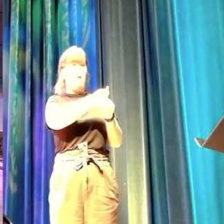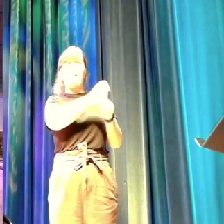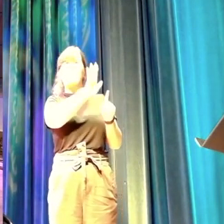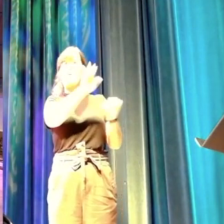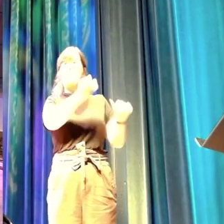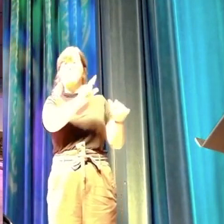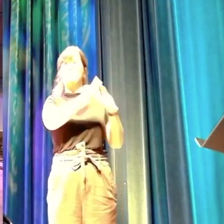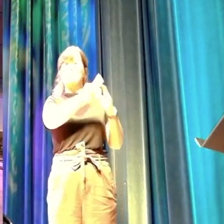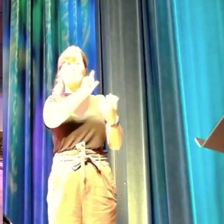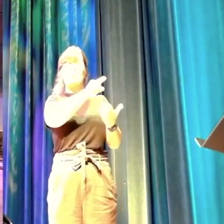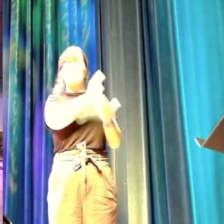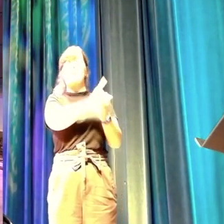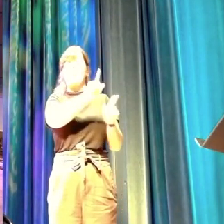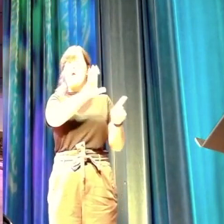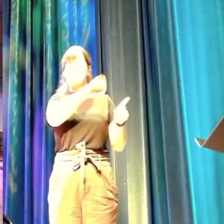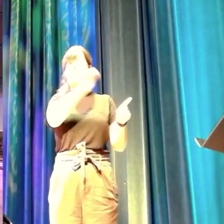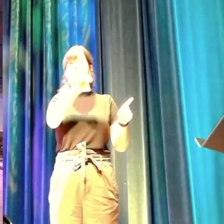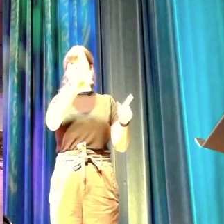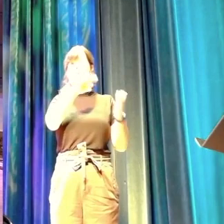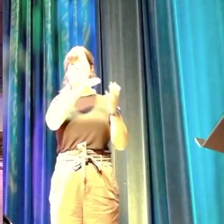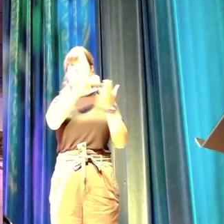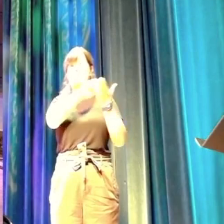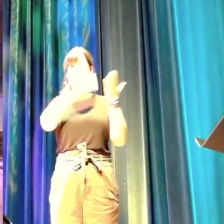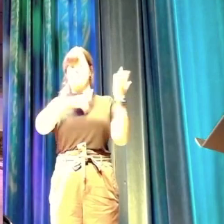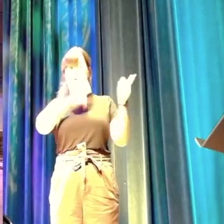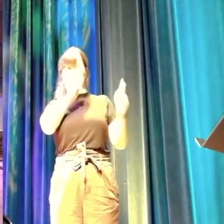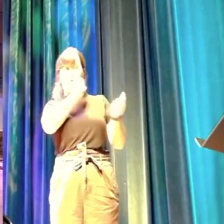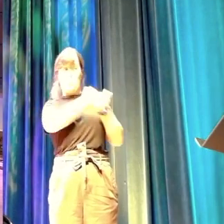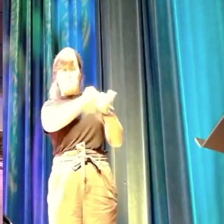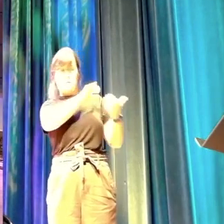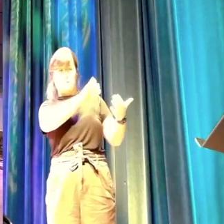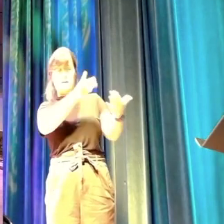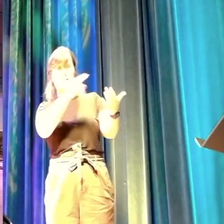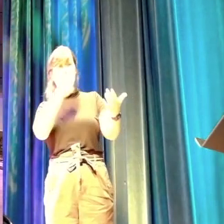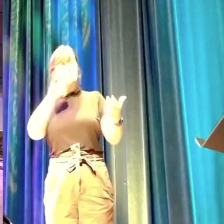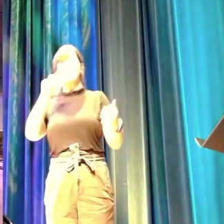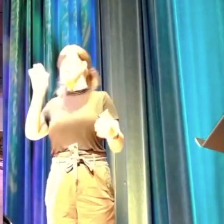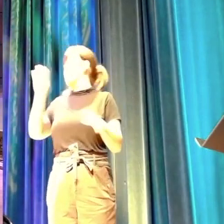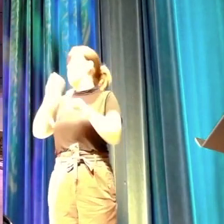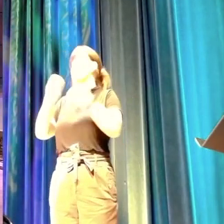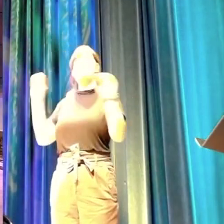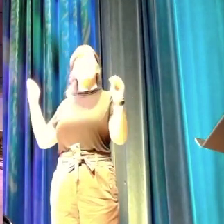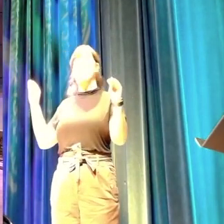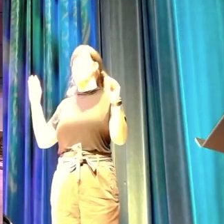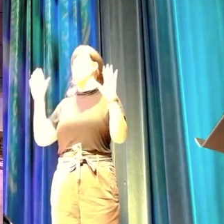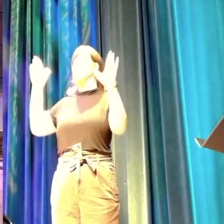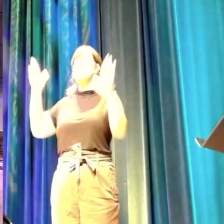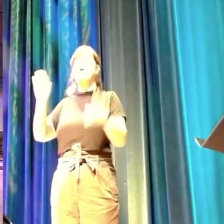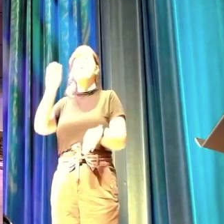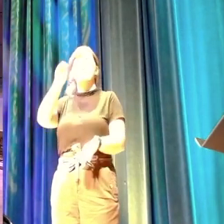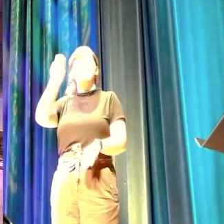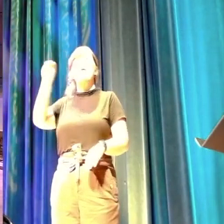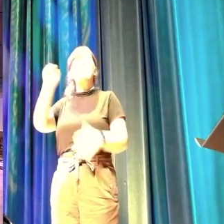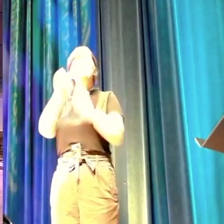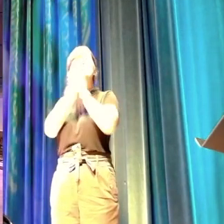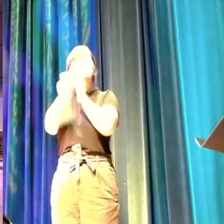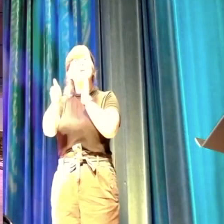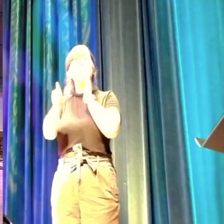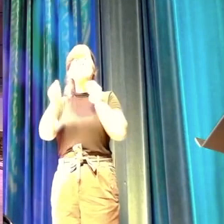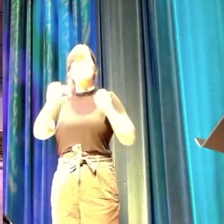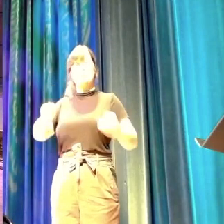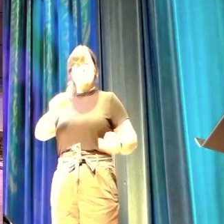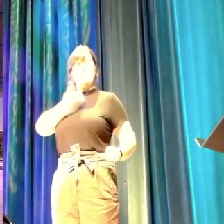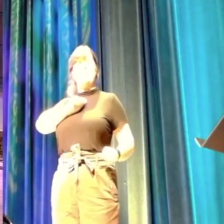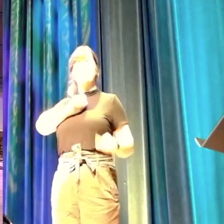graduate. And 100% of the students that I talked to said that if they did not have great on-in skills, they